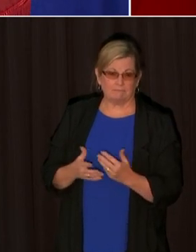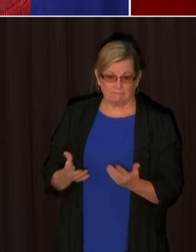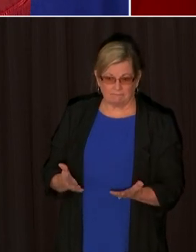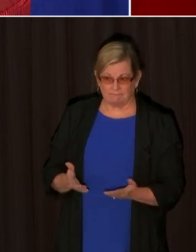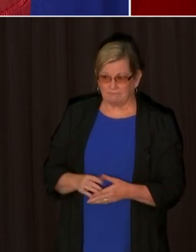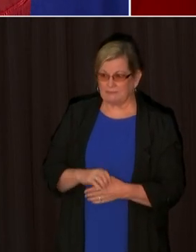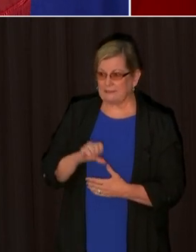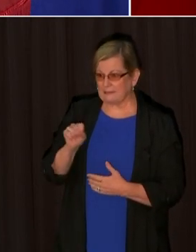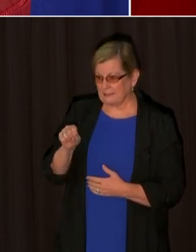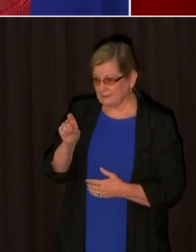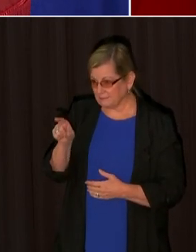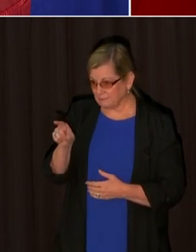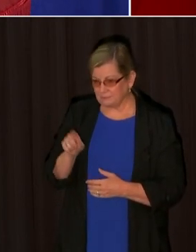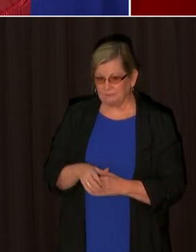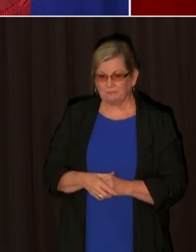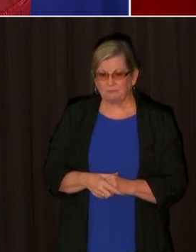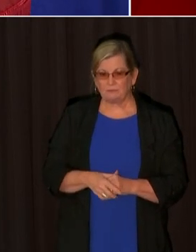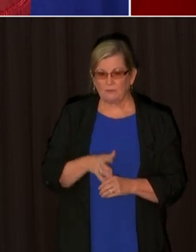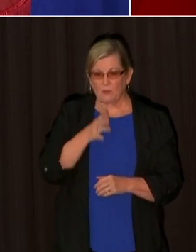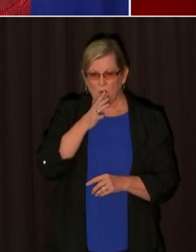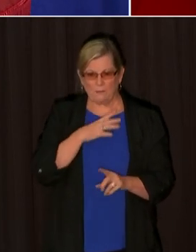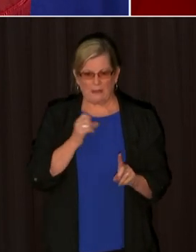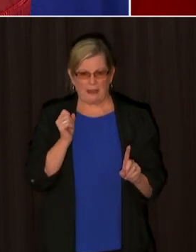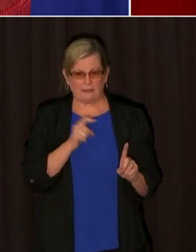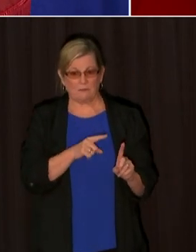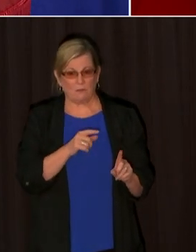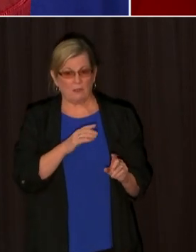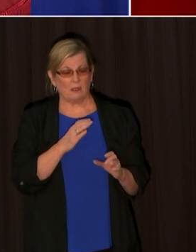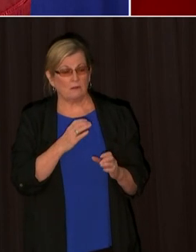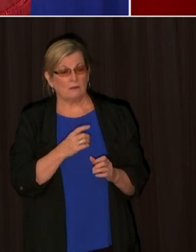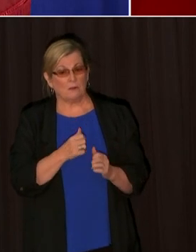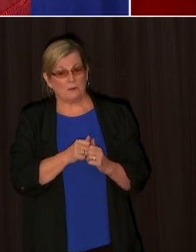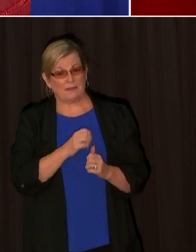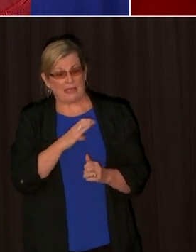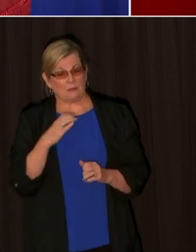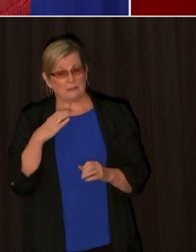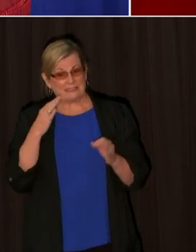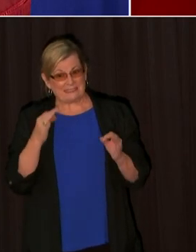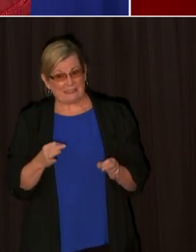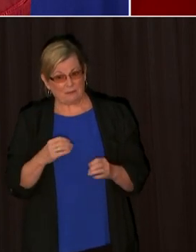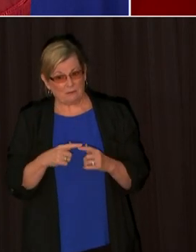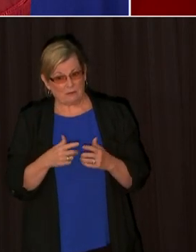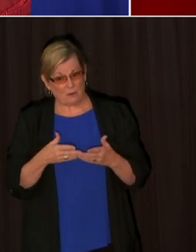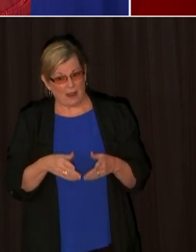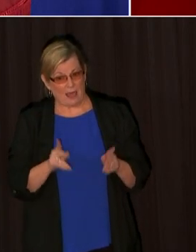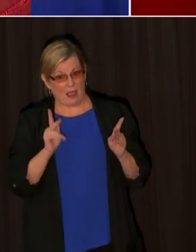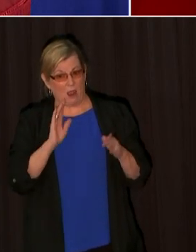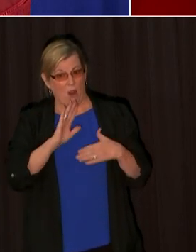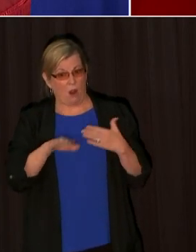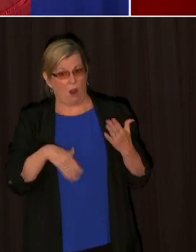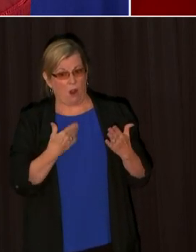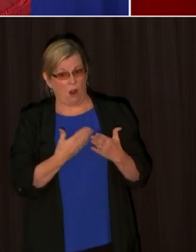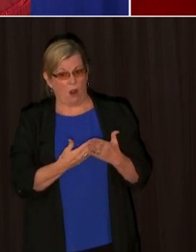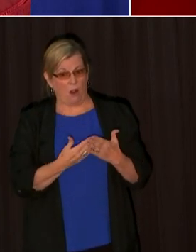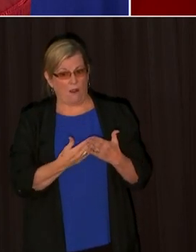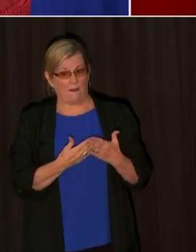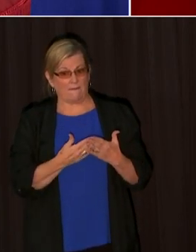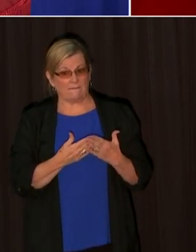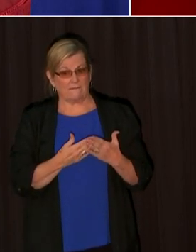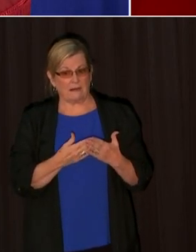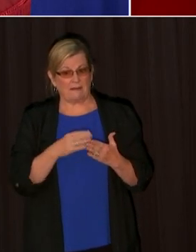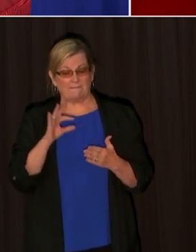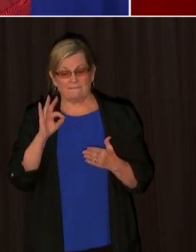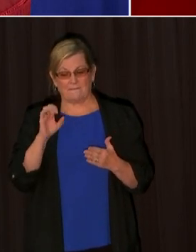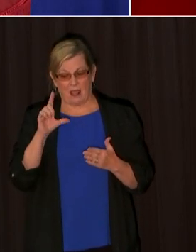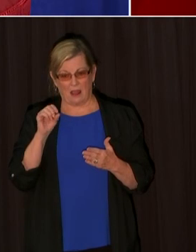Yes. Do you agree with the council's decision yesterday to allow all felons from DC, whether they're in the DC jail or prisons